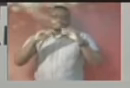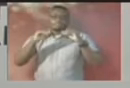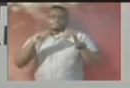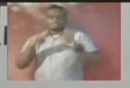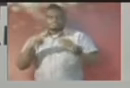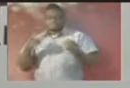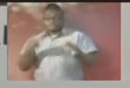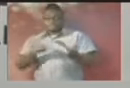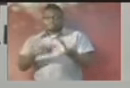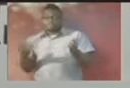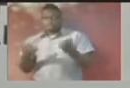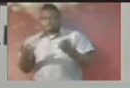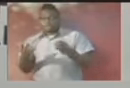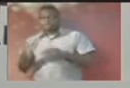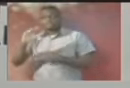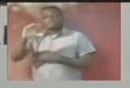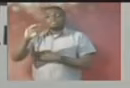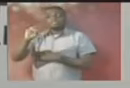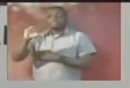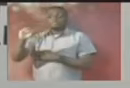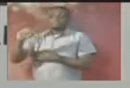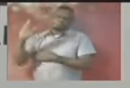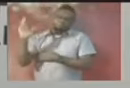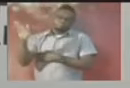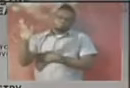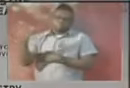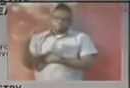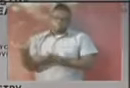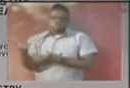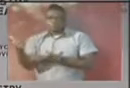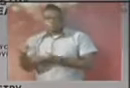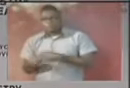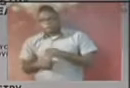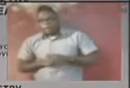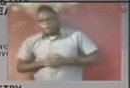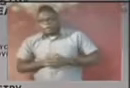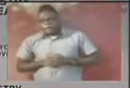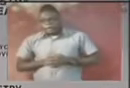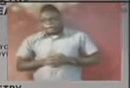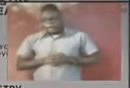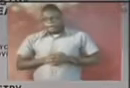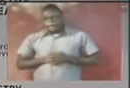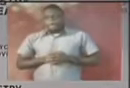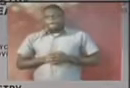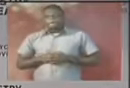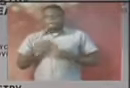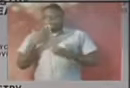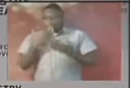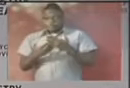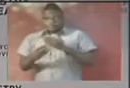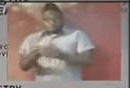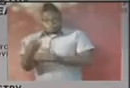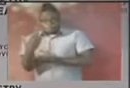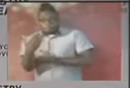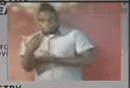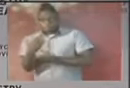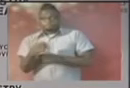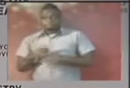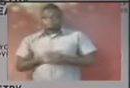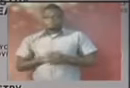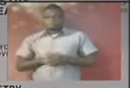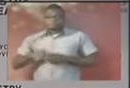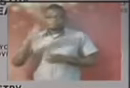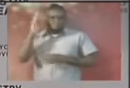CMO, who will present today's clinical update. CMO. Hi, good morning. Good morning to Professor